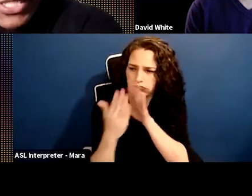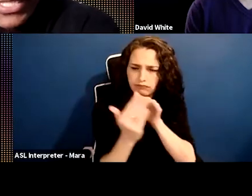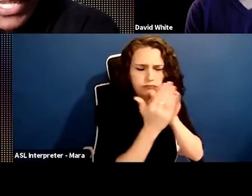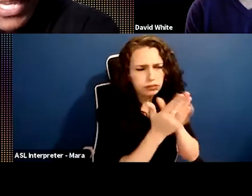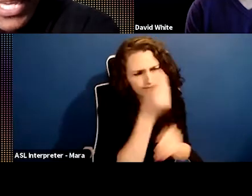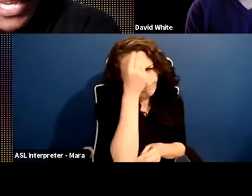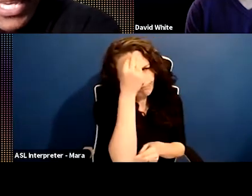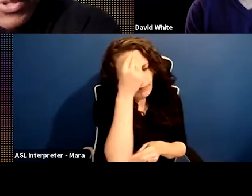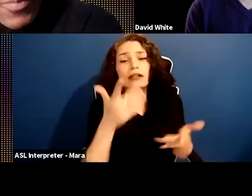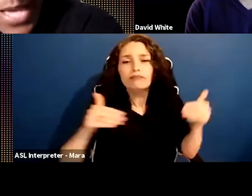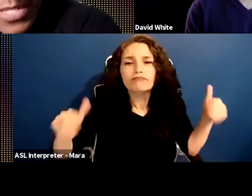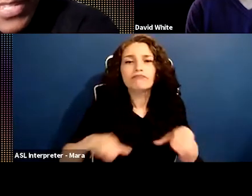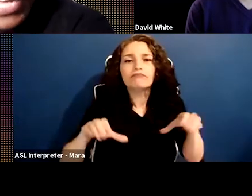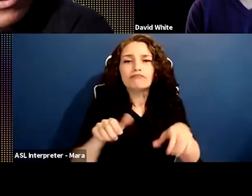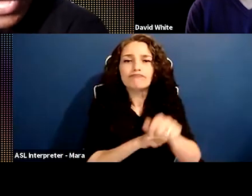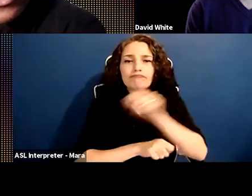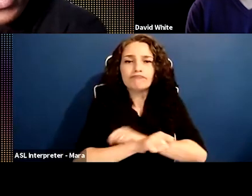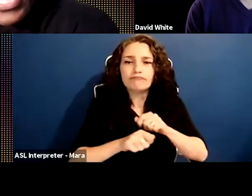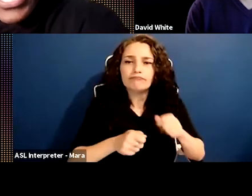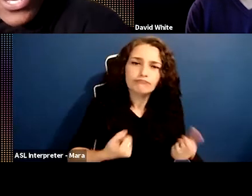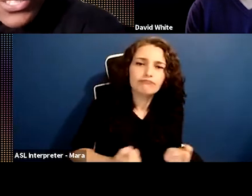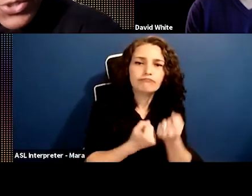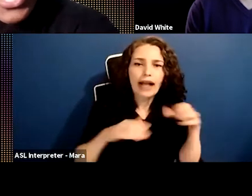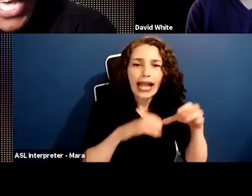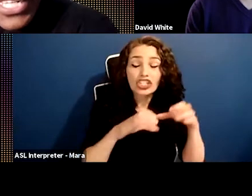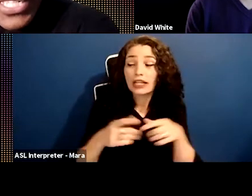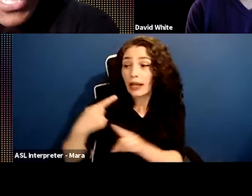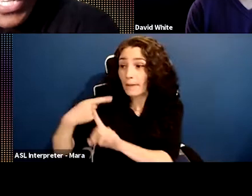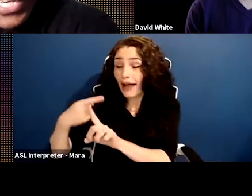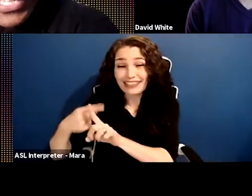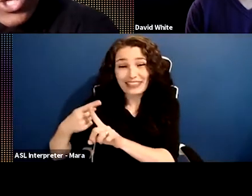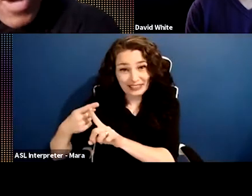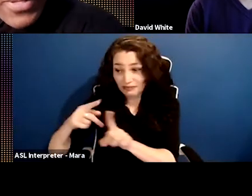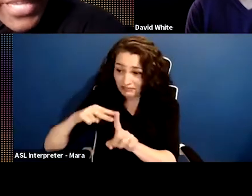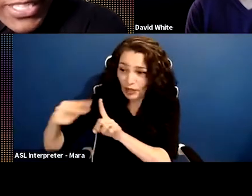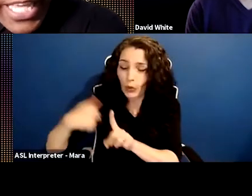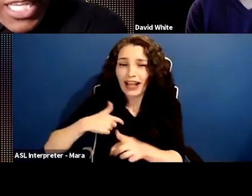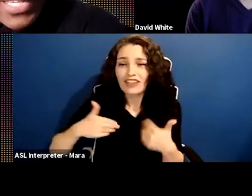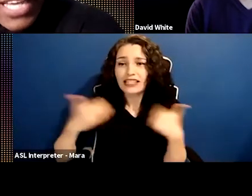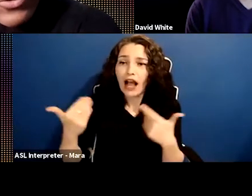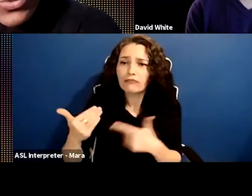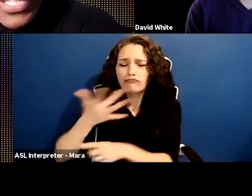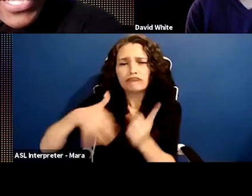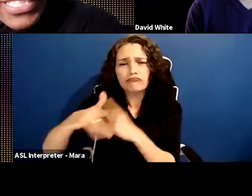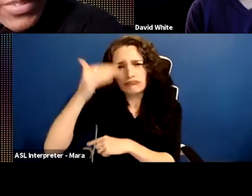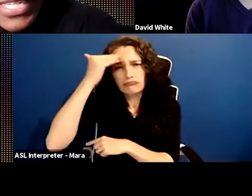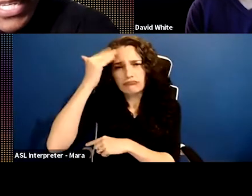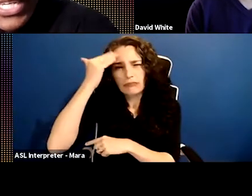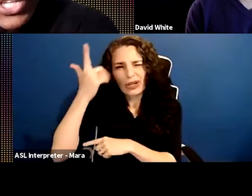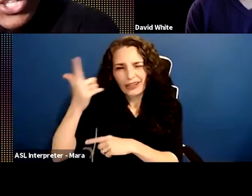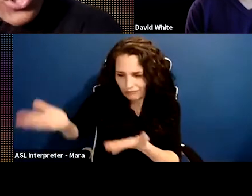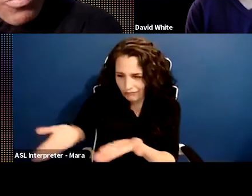some action. But on the positive side, we have a young, socially conscious Latino population that can be leveraged with